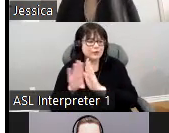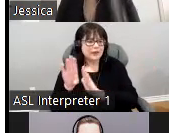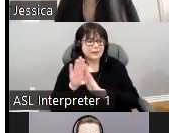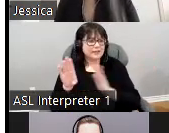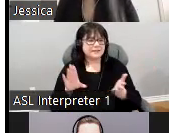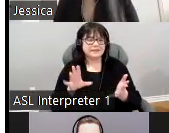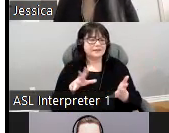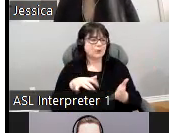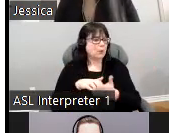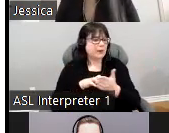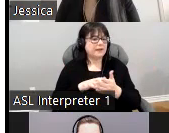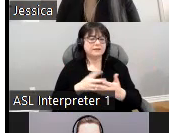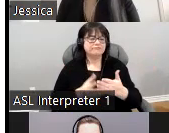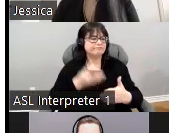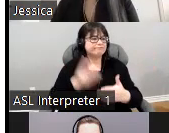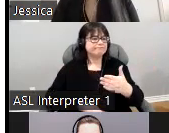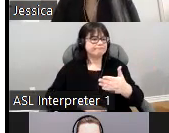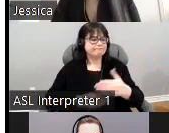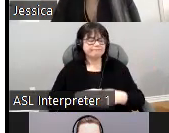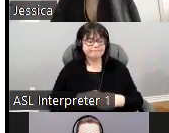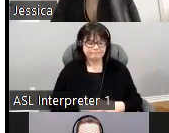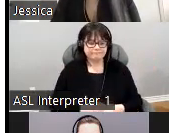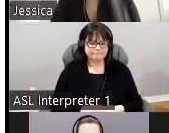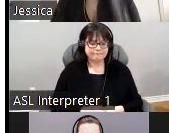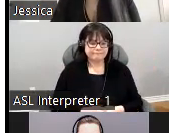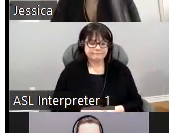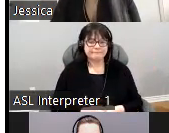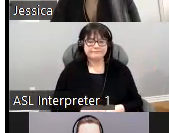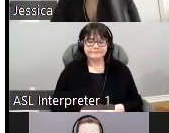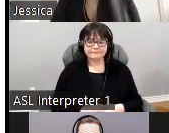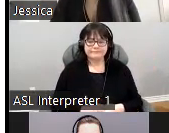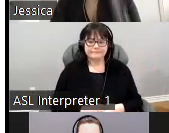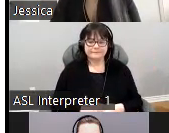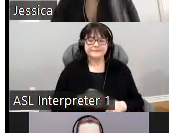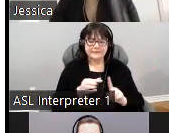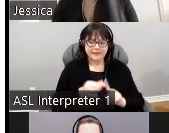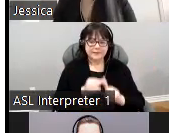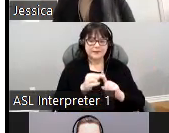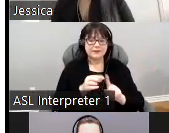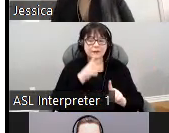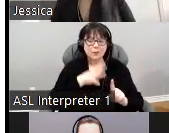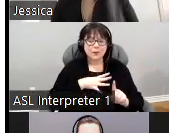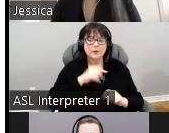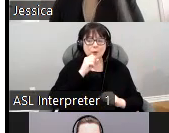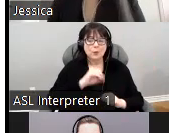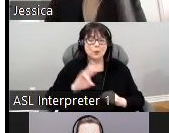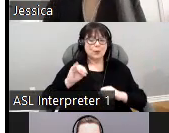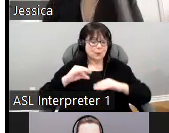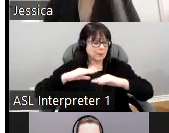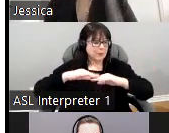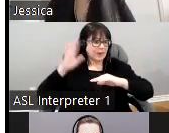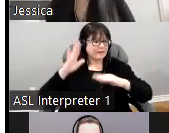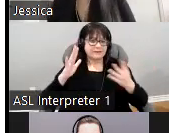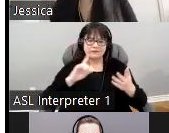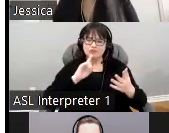So there's an even more noticeable drop-off. And the need to also